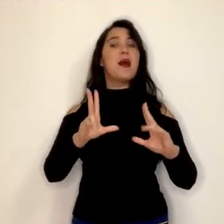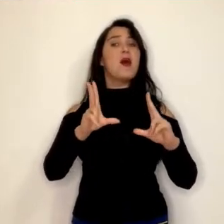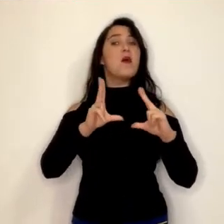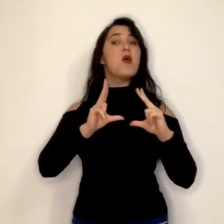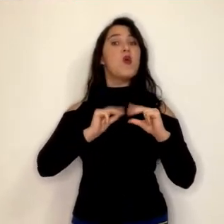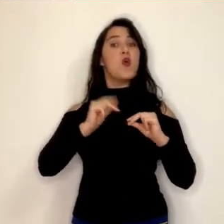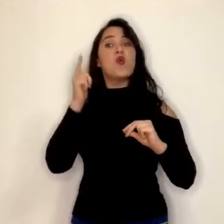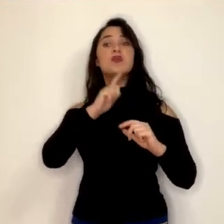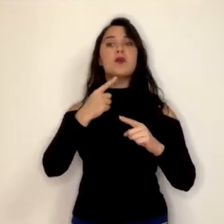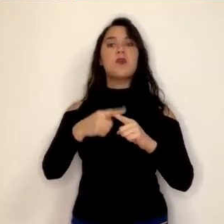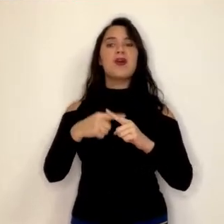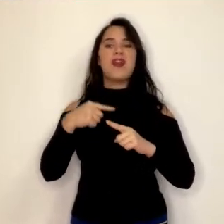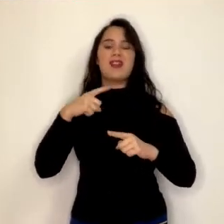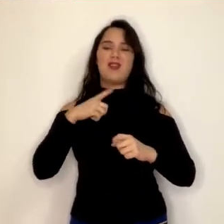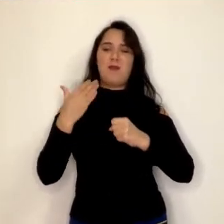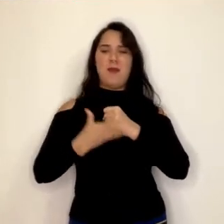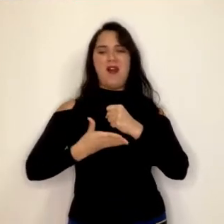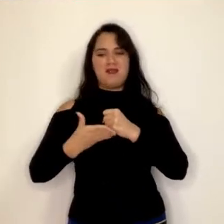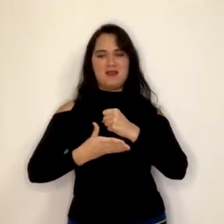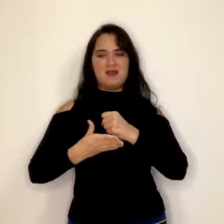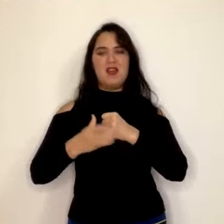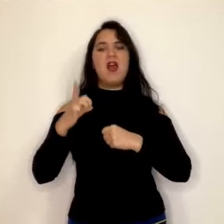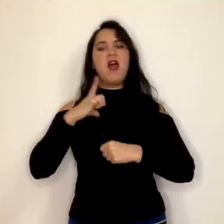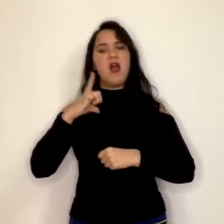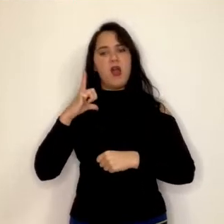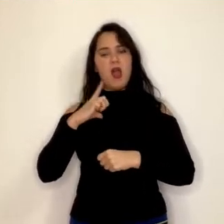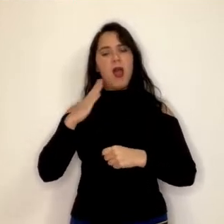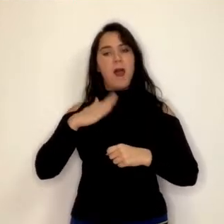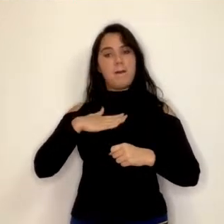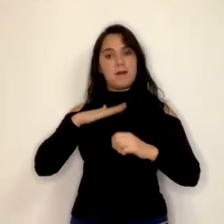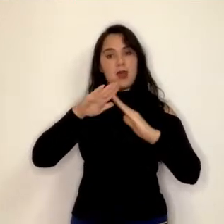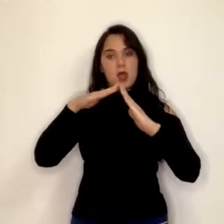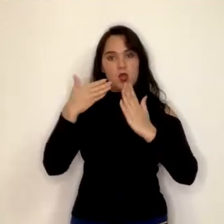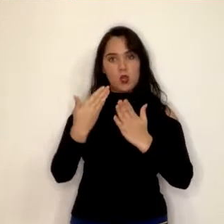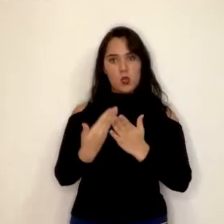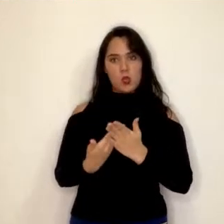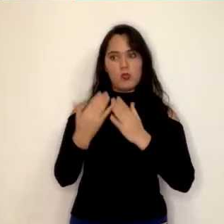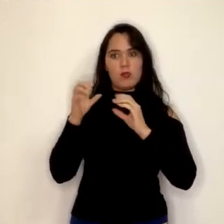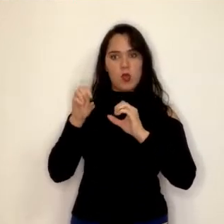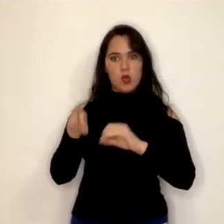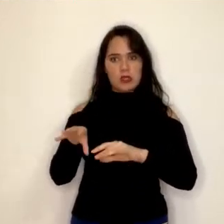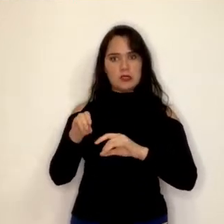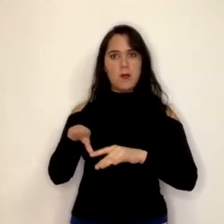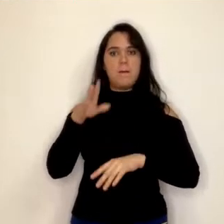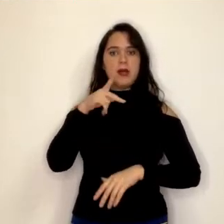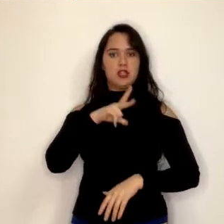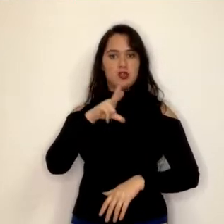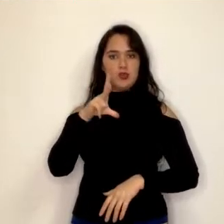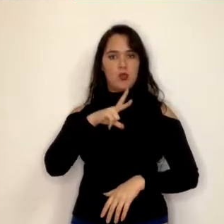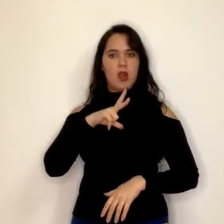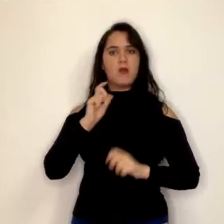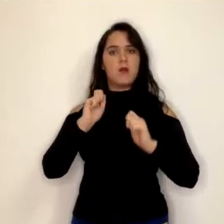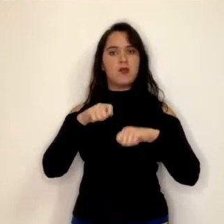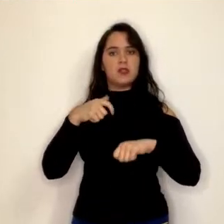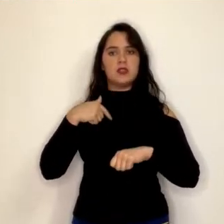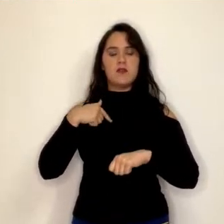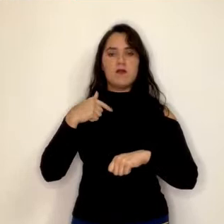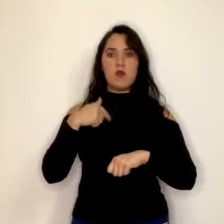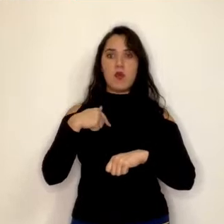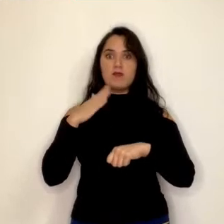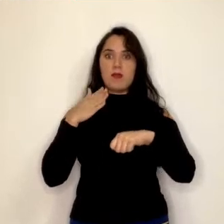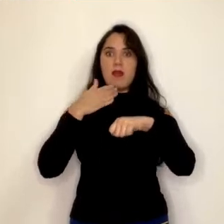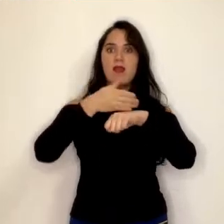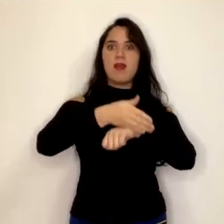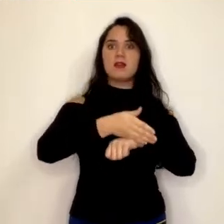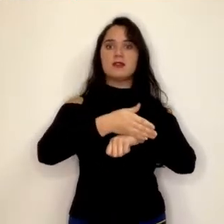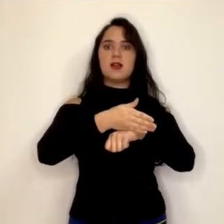because I had a foundation, my basic education was private, that